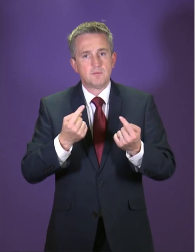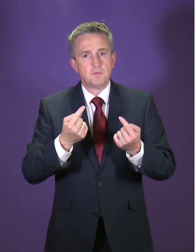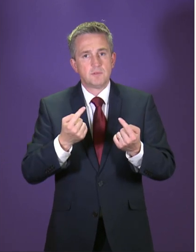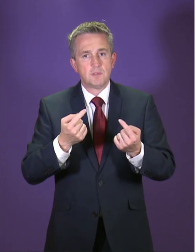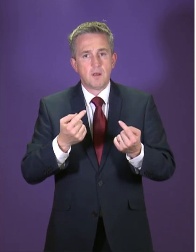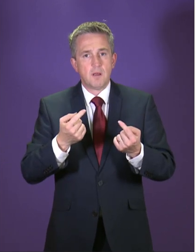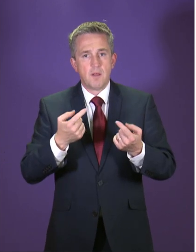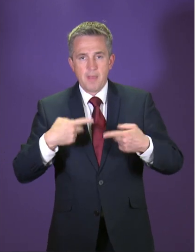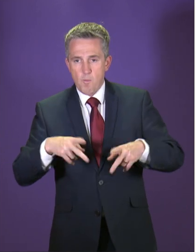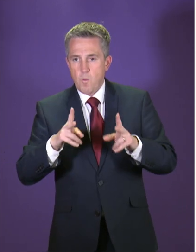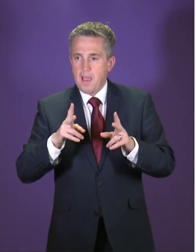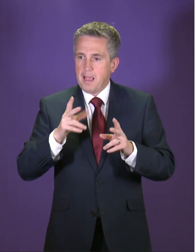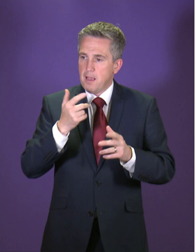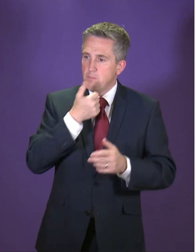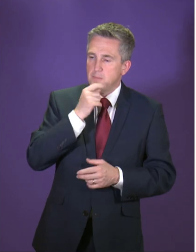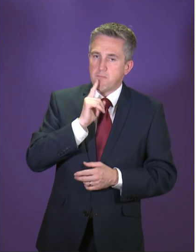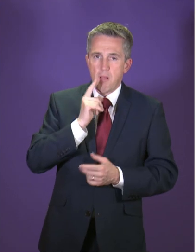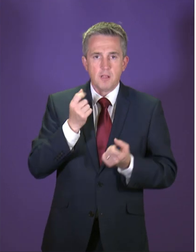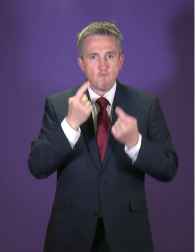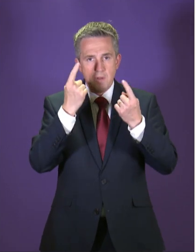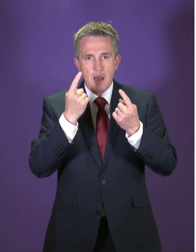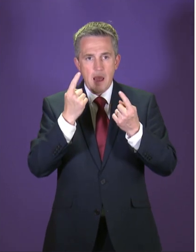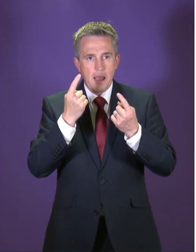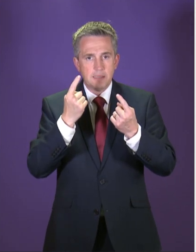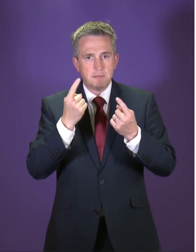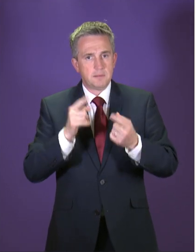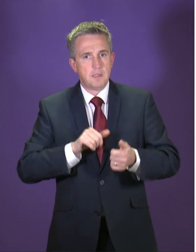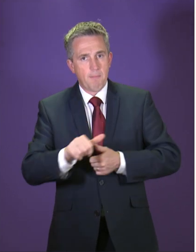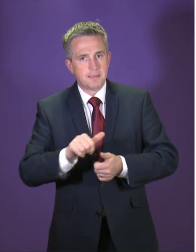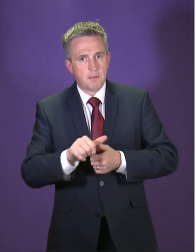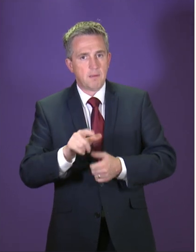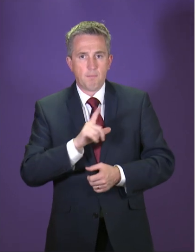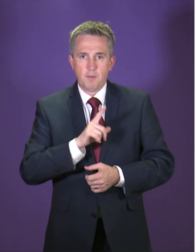that whatever investment that they are making, they can see it in cash and in kind.